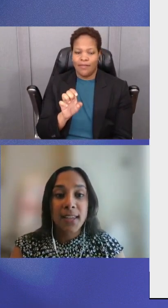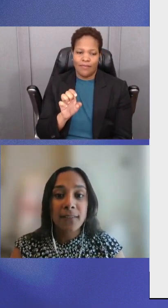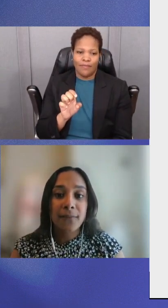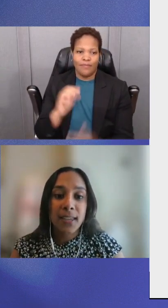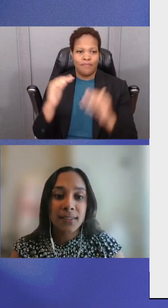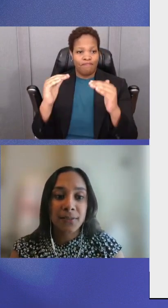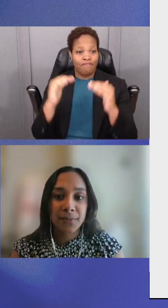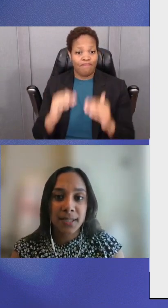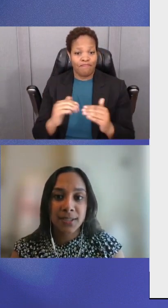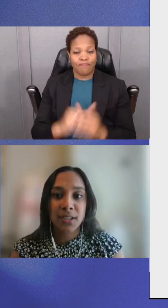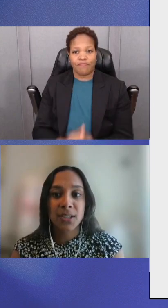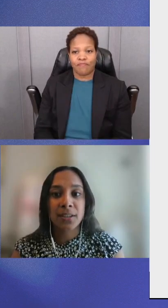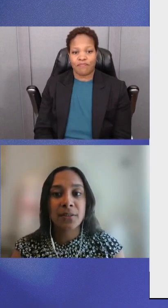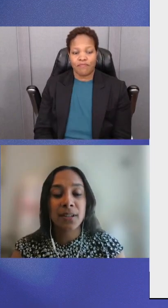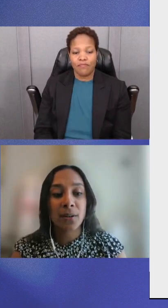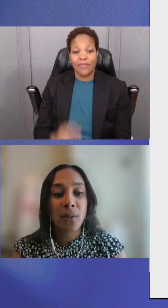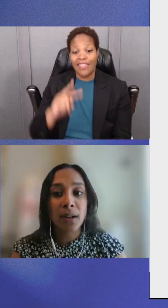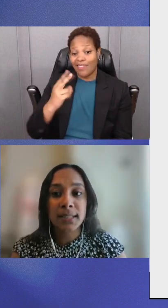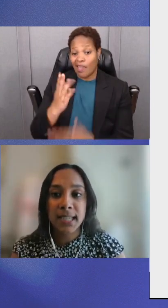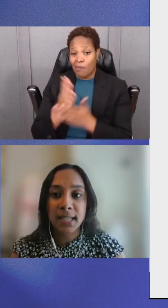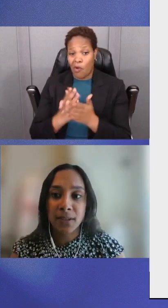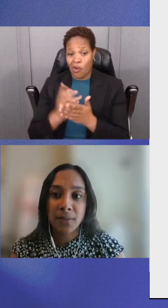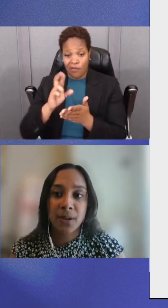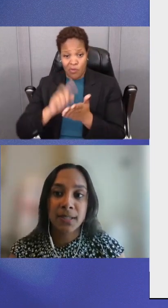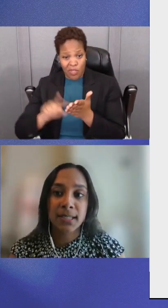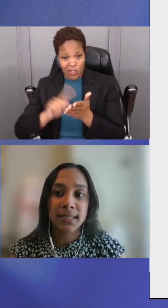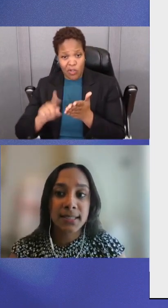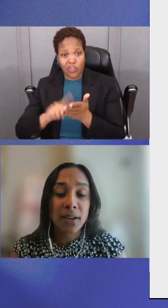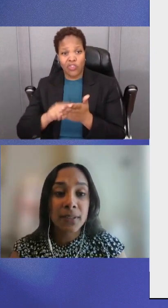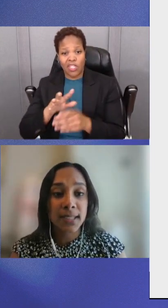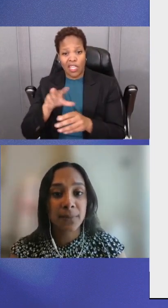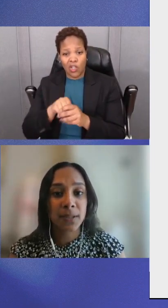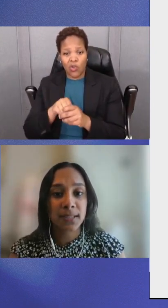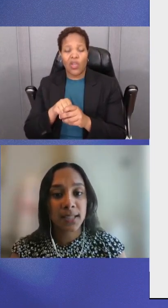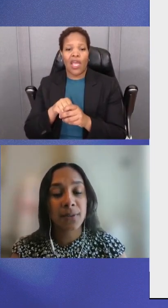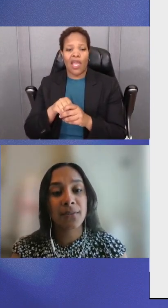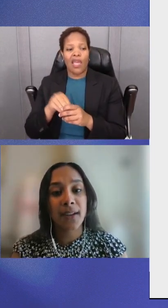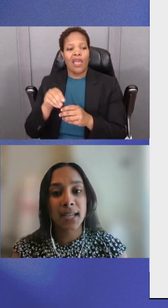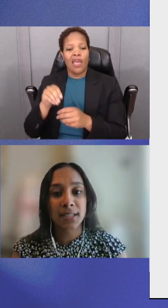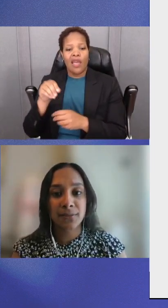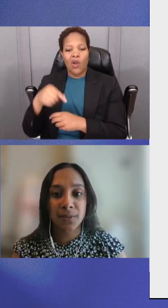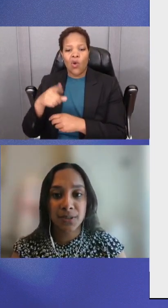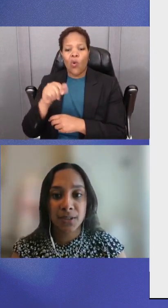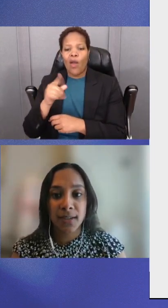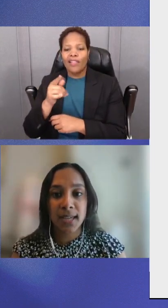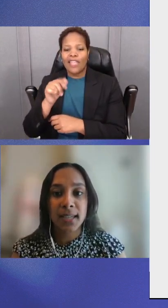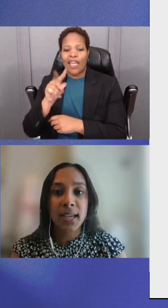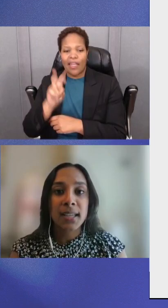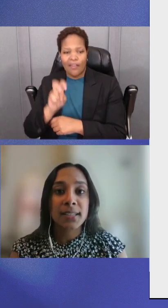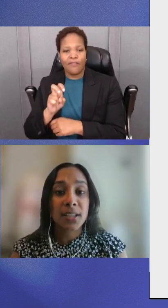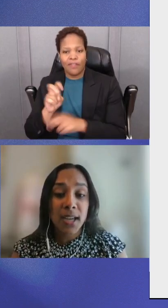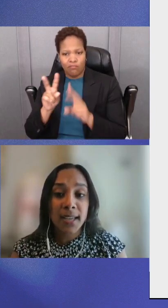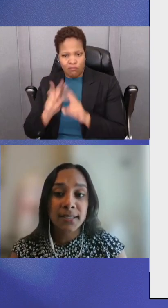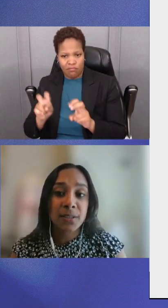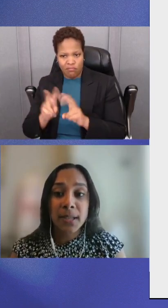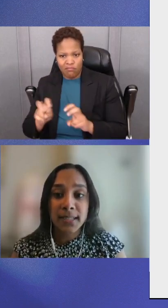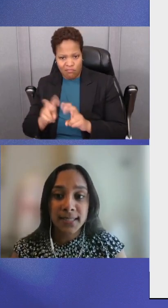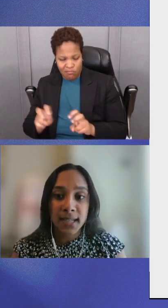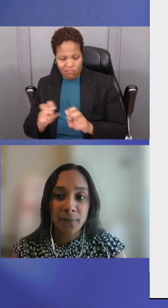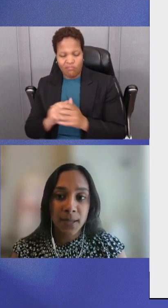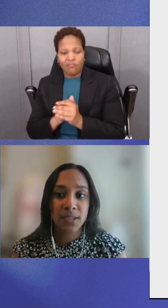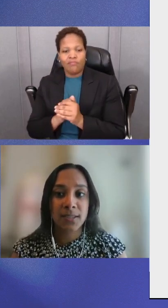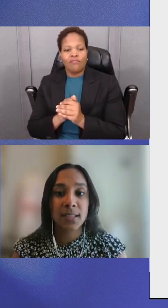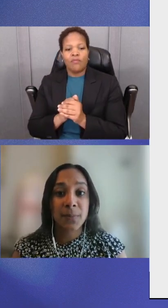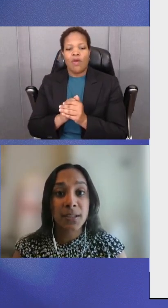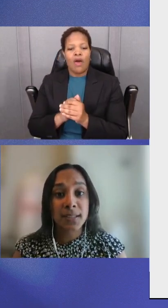The second phase of the research included a qualitative component to delve in deeper to some of the findings from the survey, such as to what extent